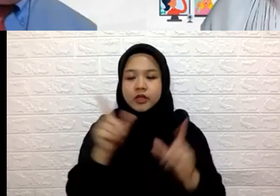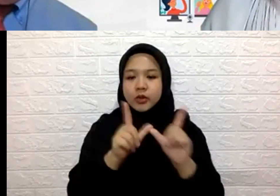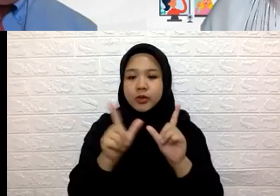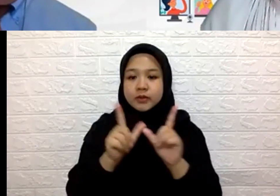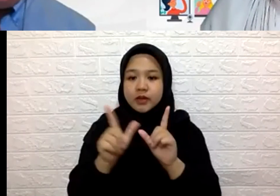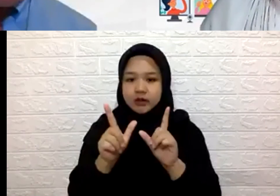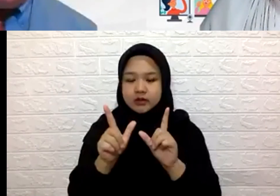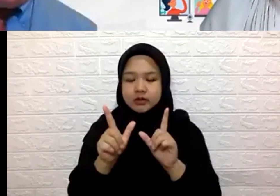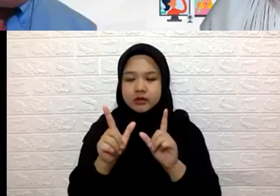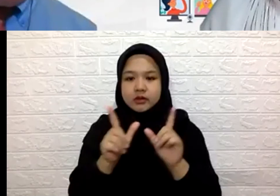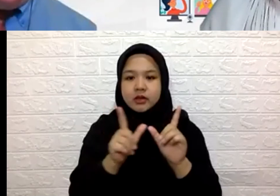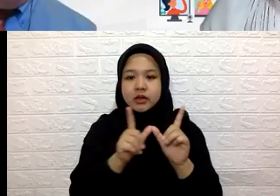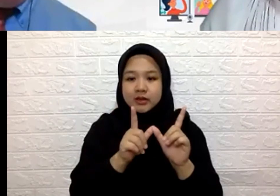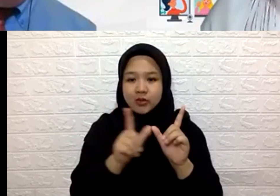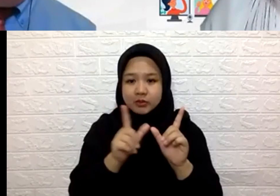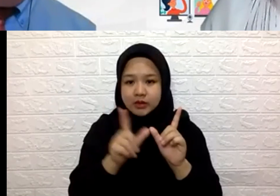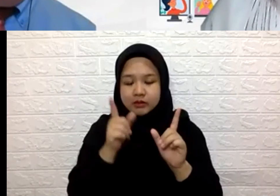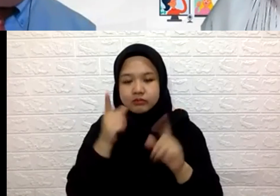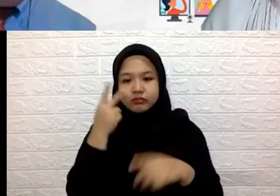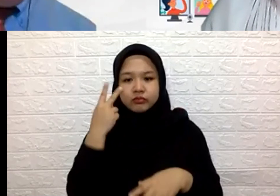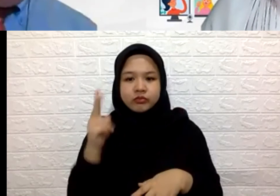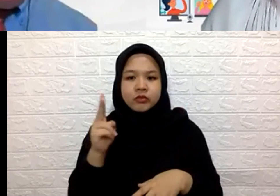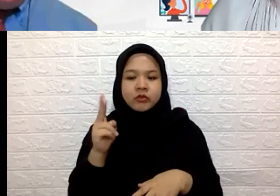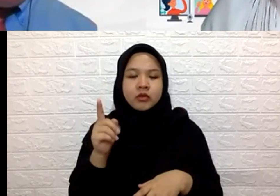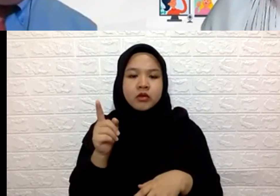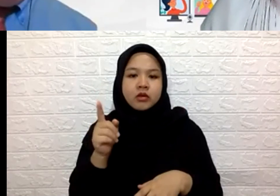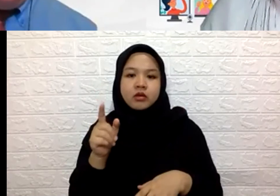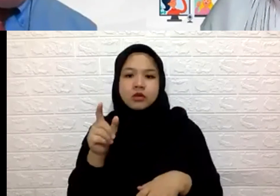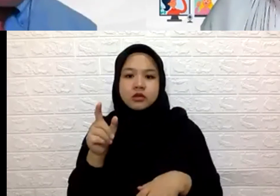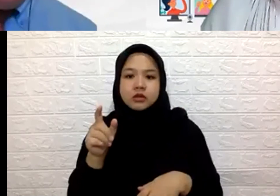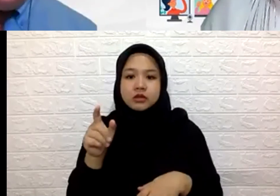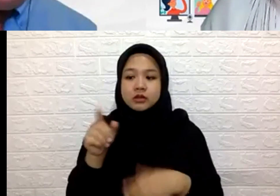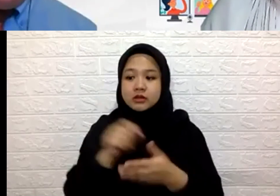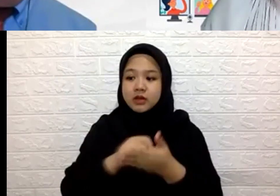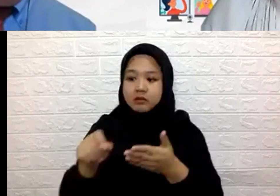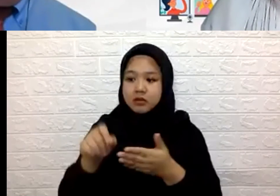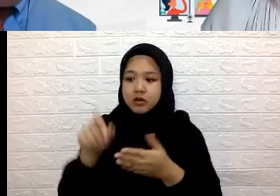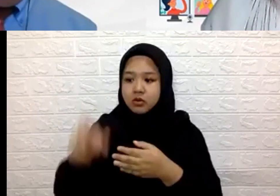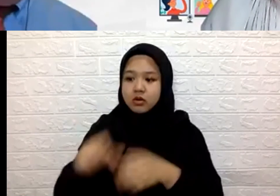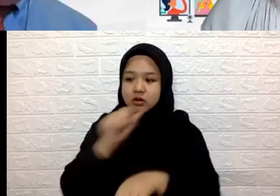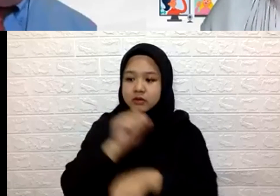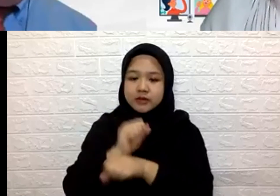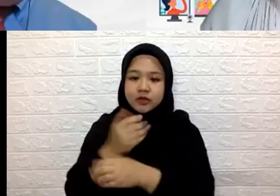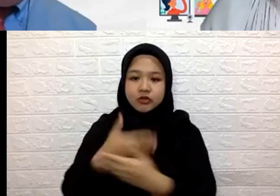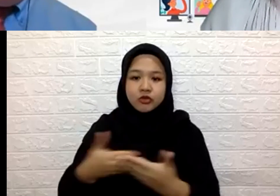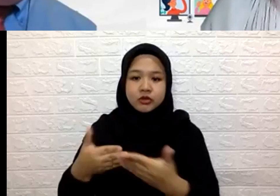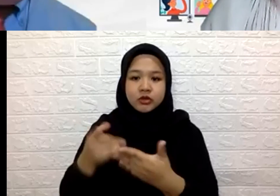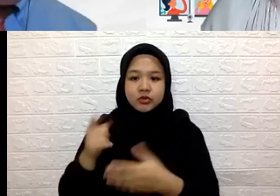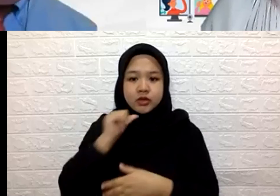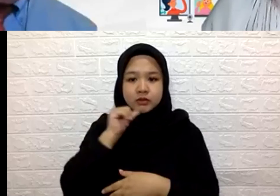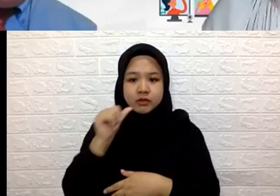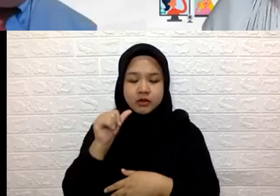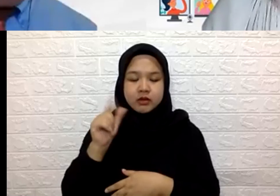identify the social worker's name, and on the computer, they